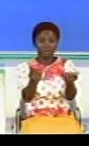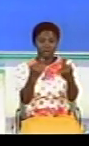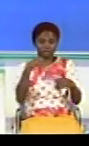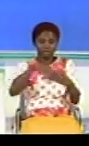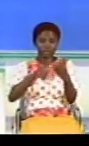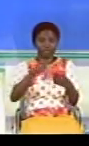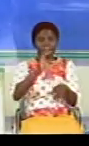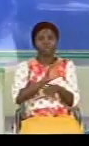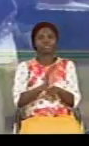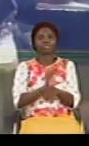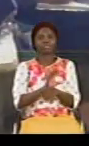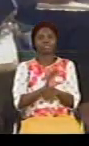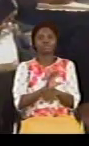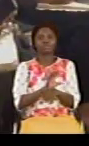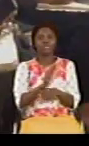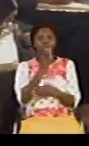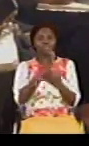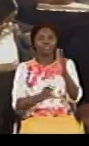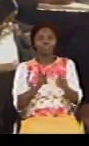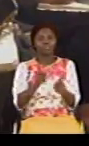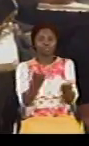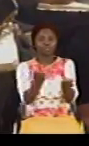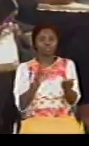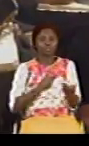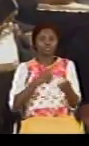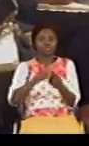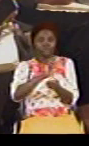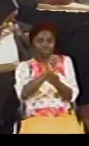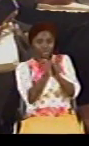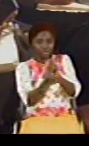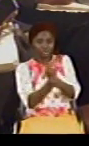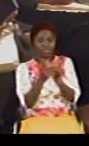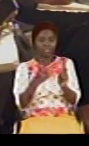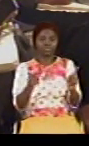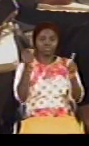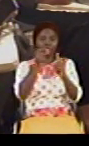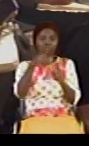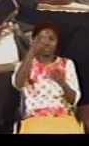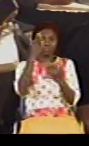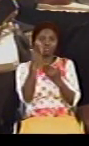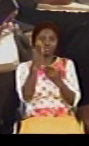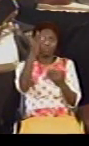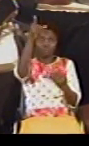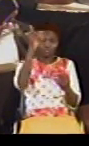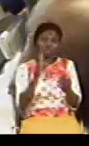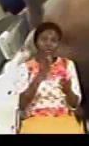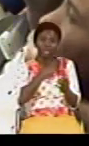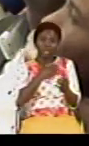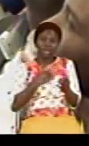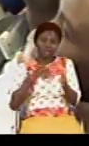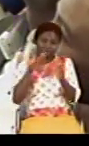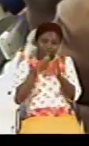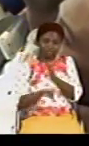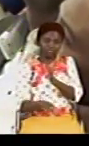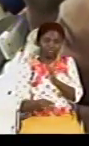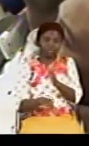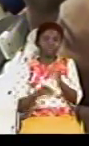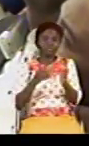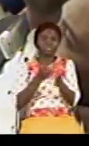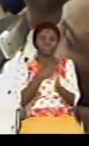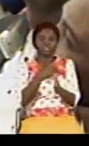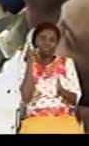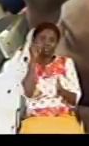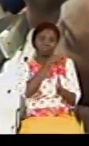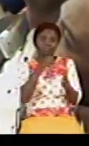we're preaching, the word of God, and tailor it and kind of alter it so that